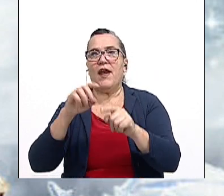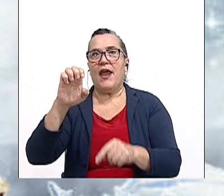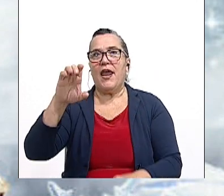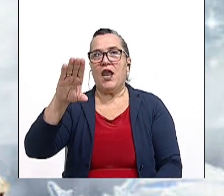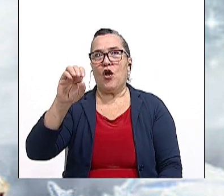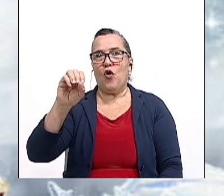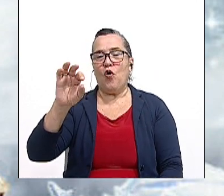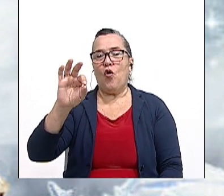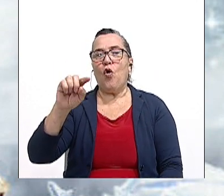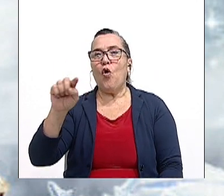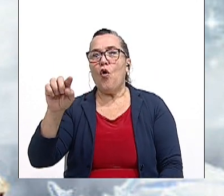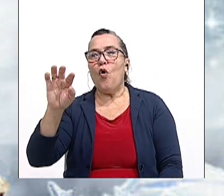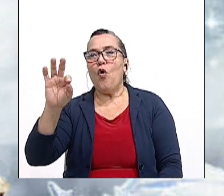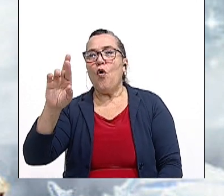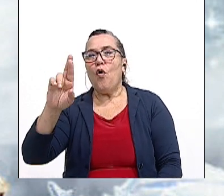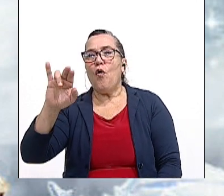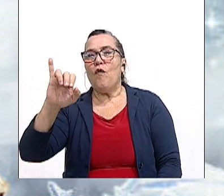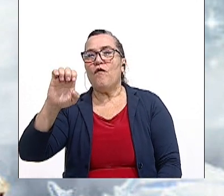Eco-friendly.